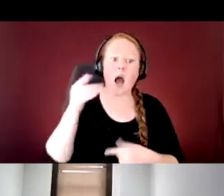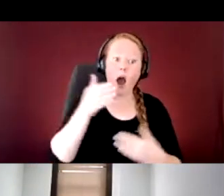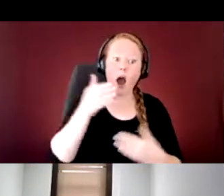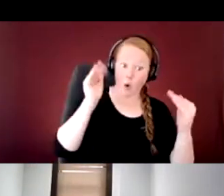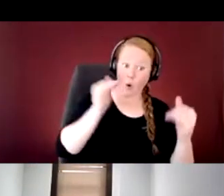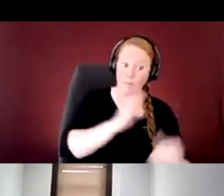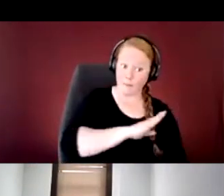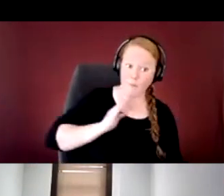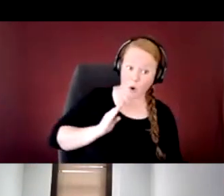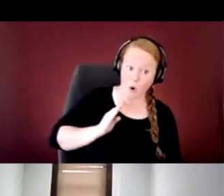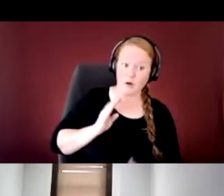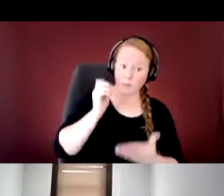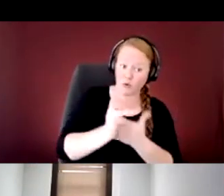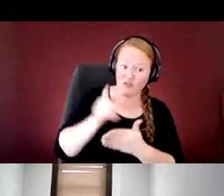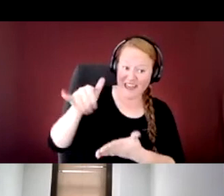that document today.